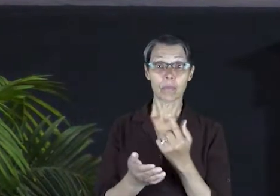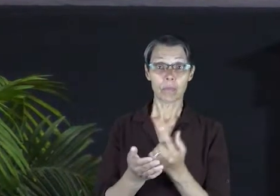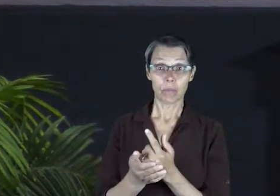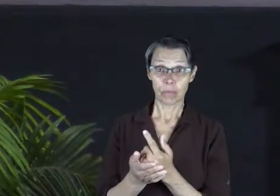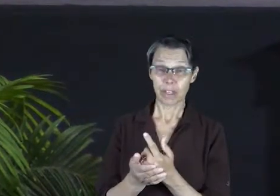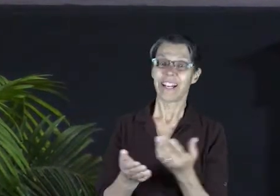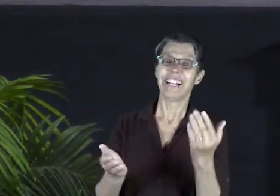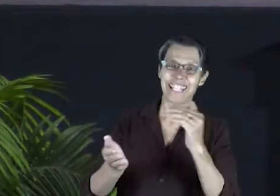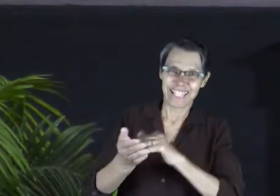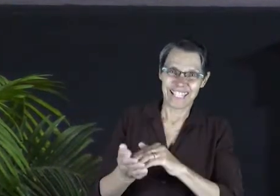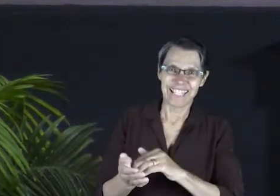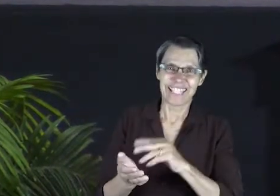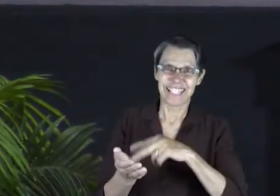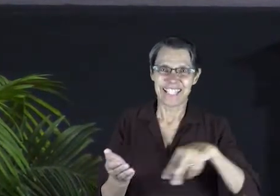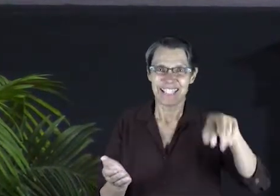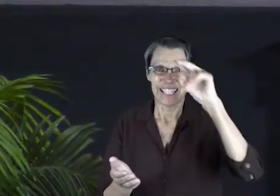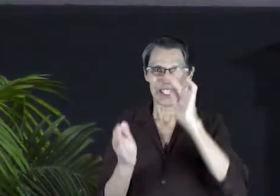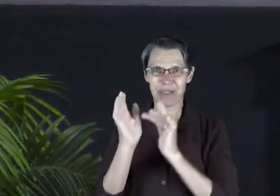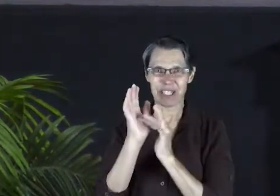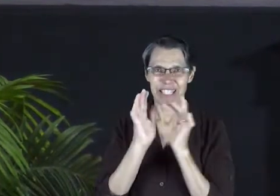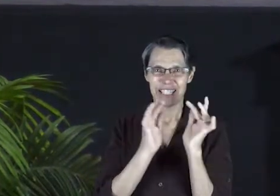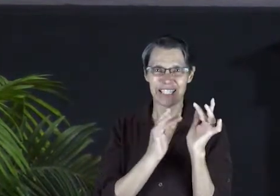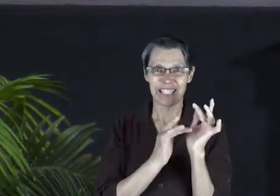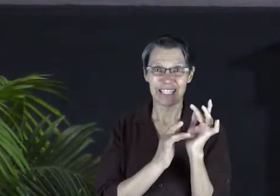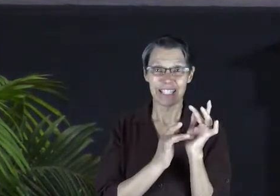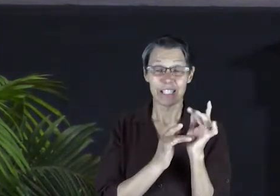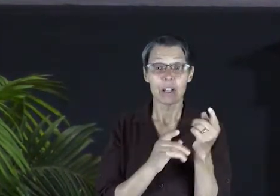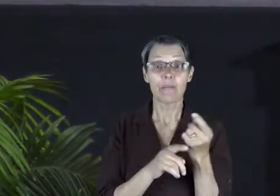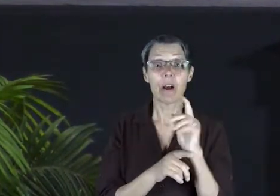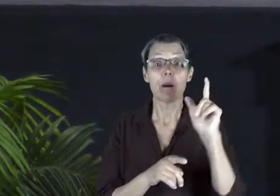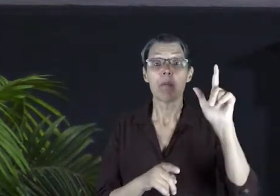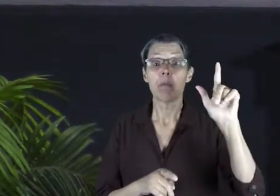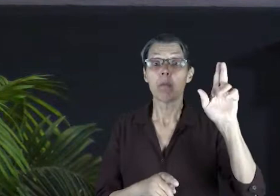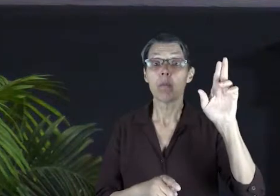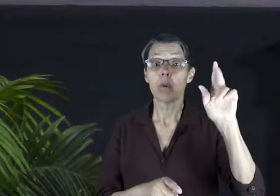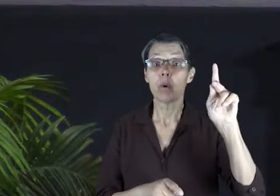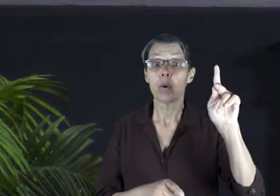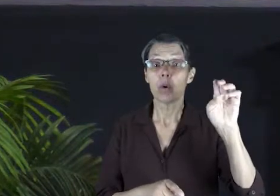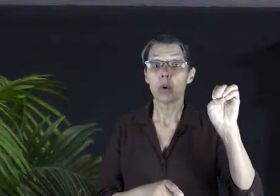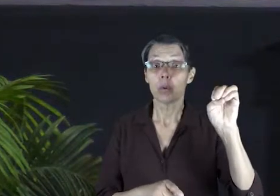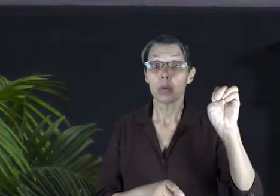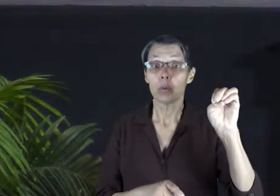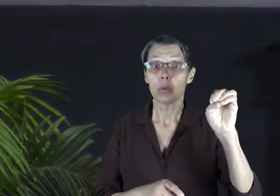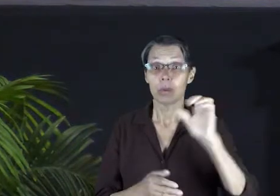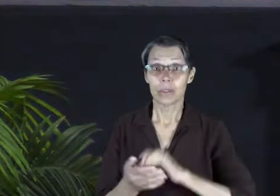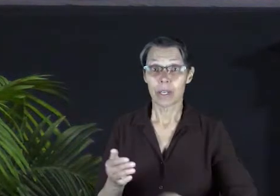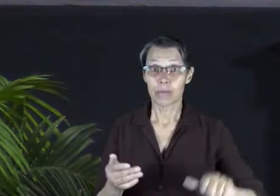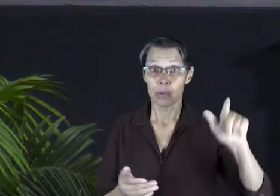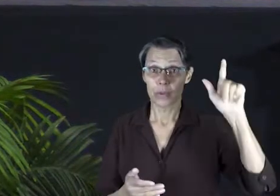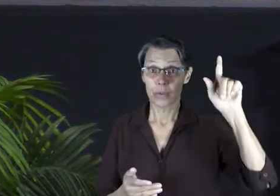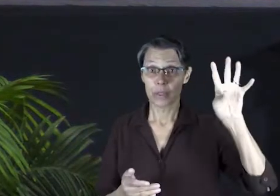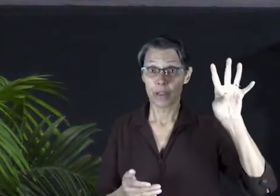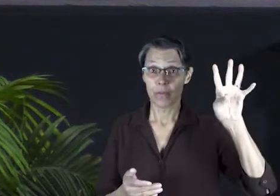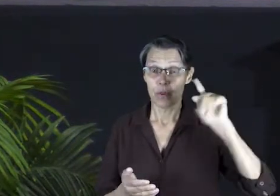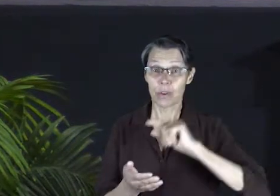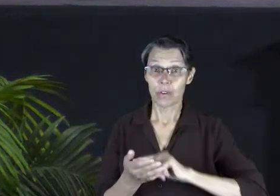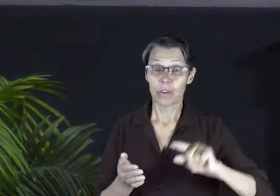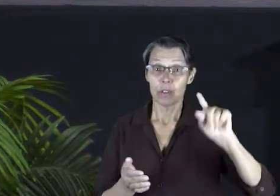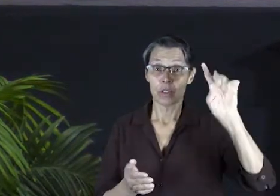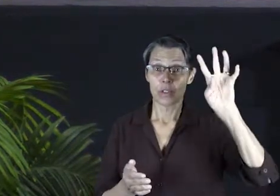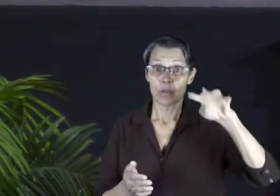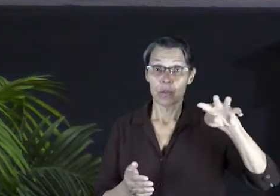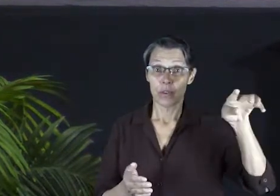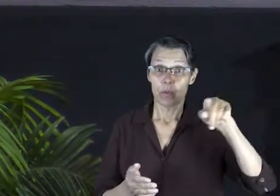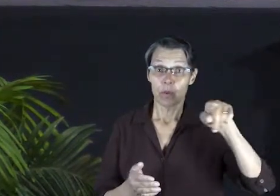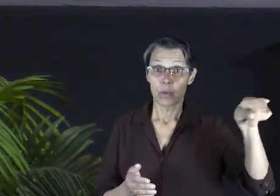The gospel reading is the account of the ascension of Jesus in the gospel according to Luke. This is the 24th